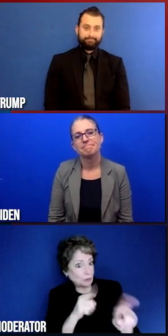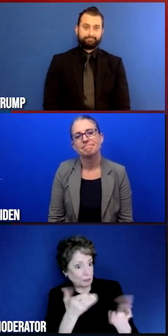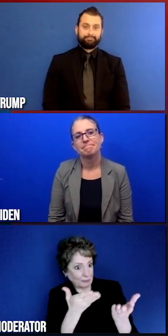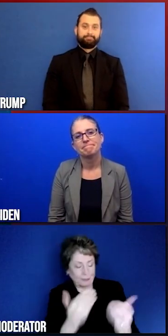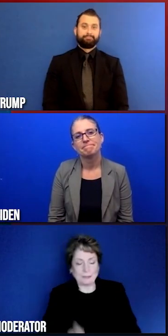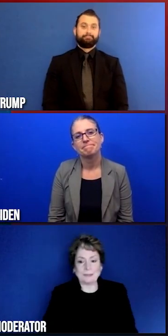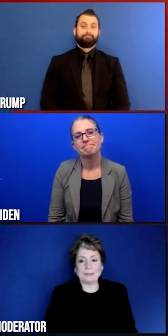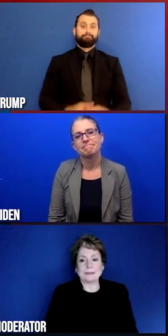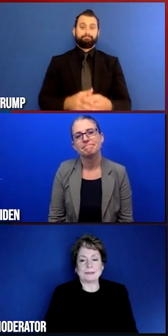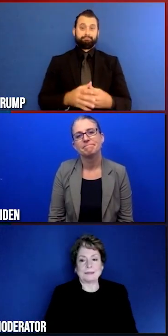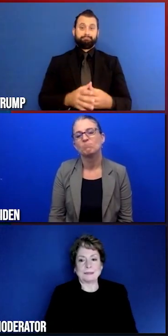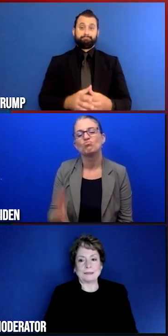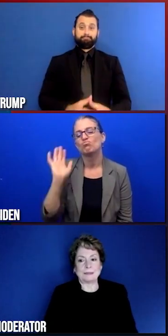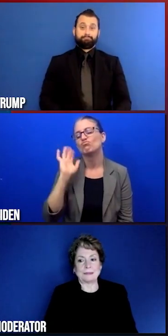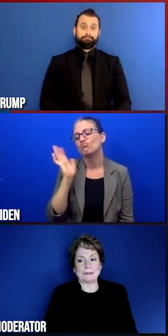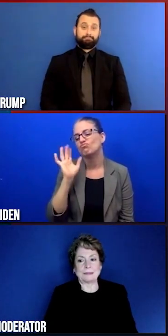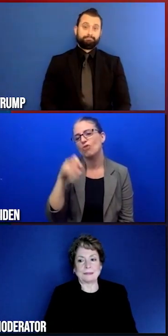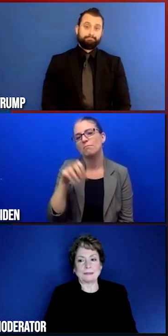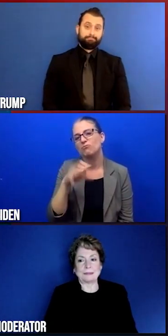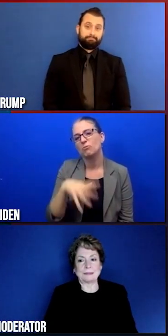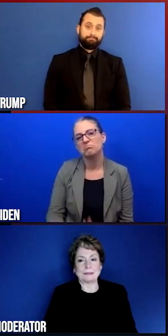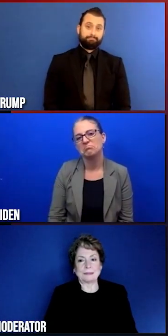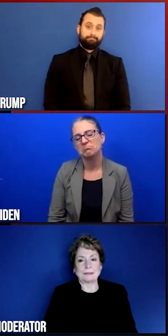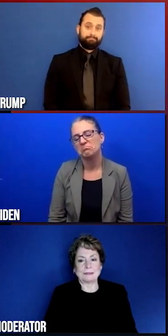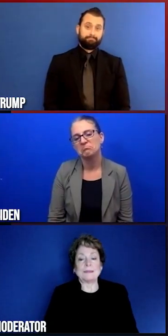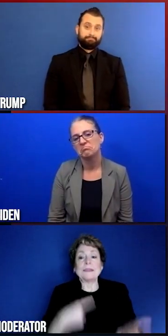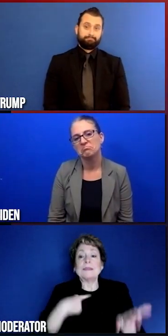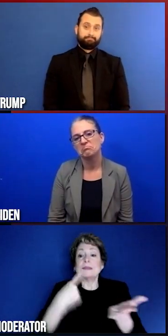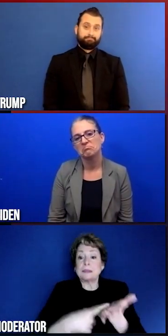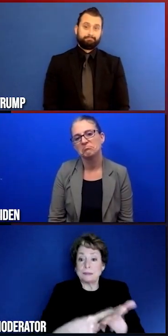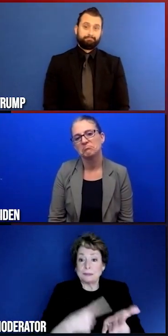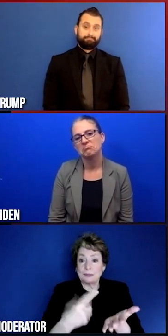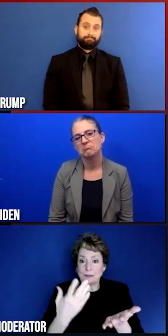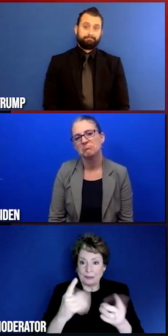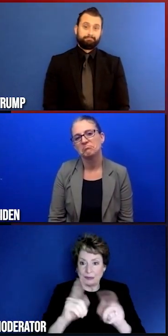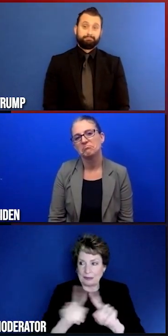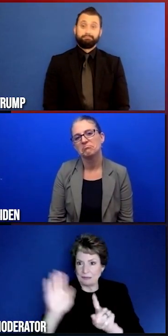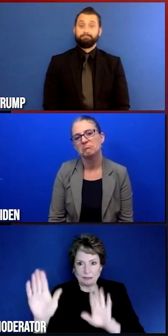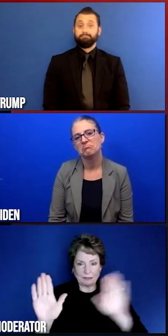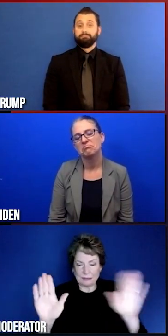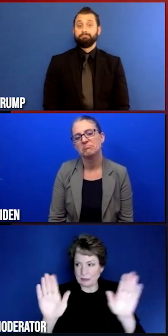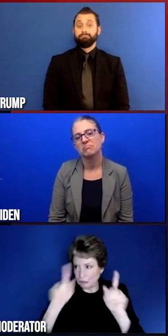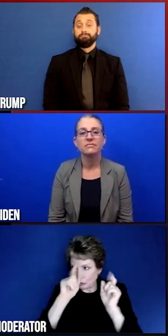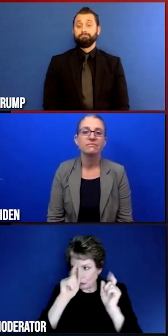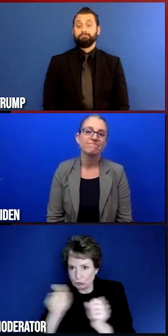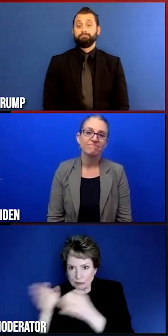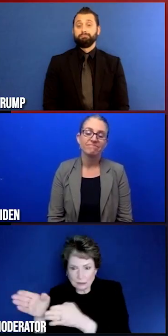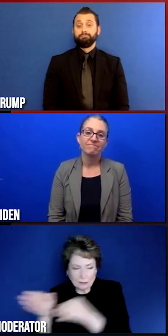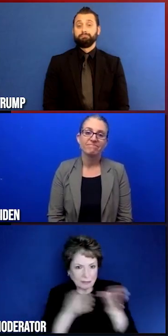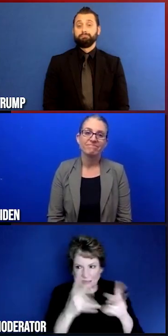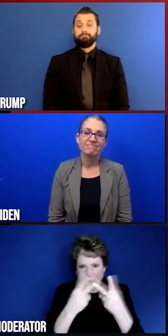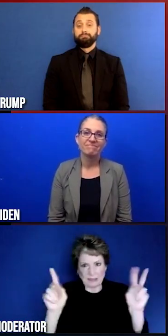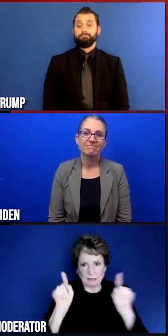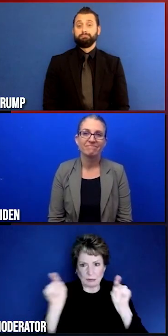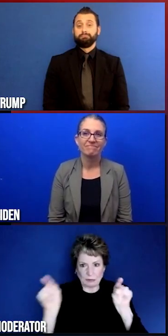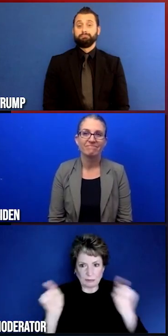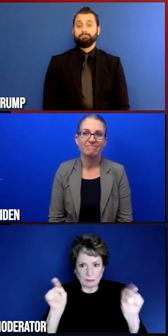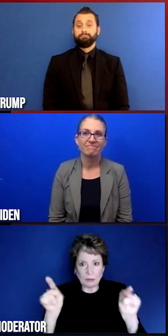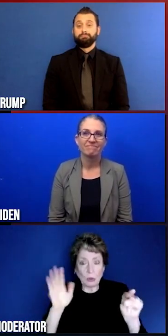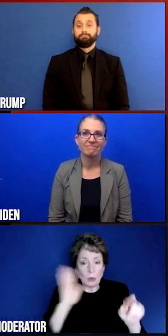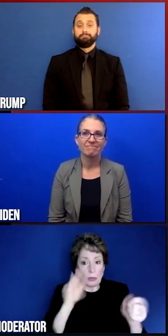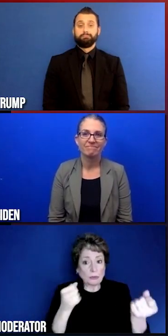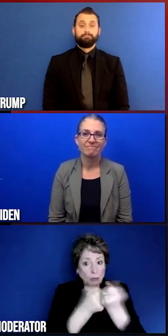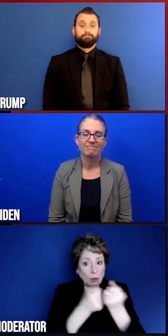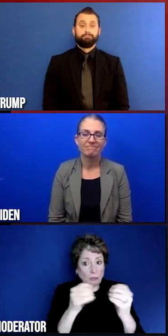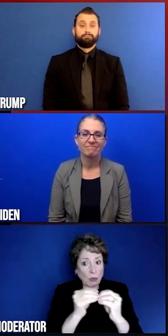about your different strategies toward dealing with this. Mr. Vice President, you suggested you would support new shutdowns if scientists recommended it. What do you say to